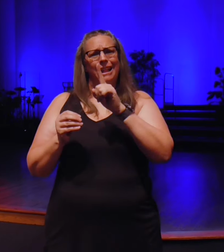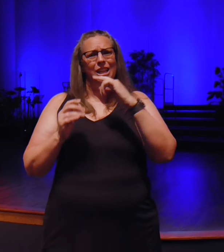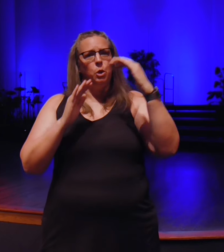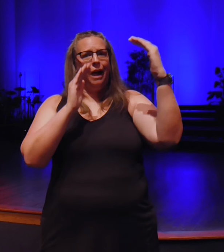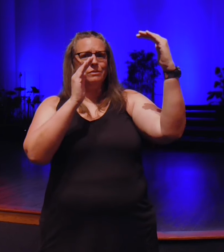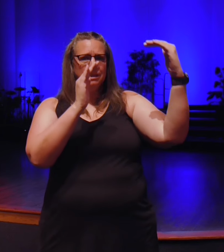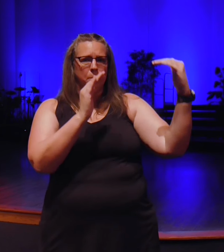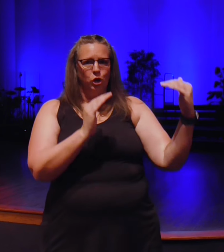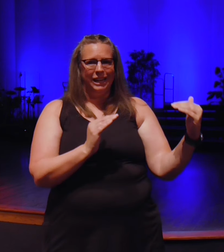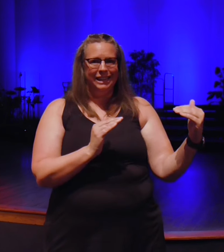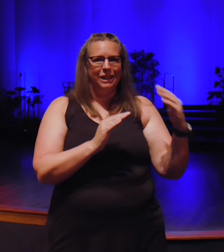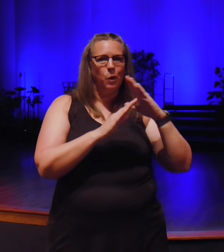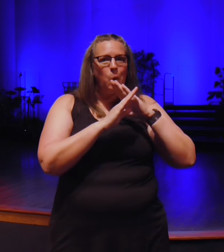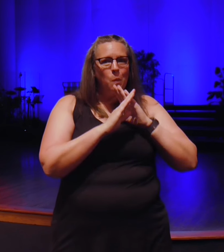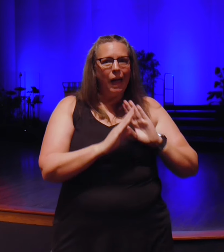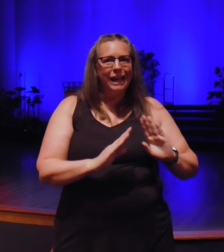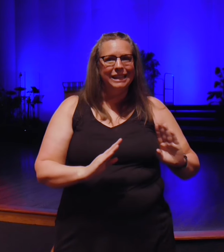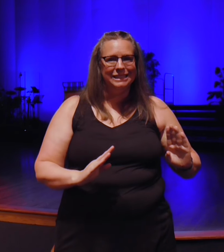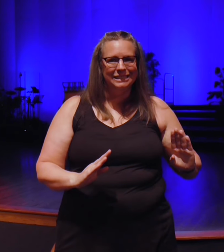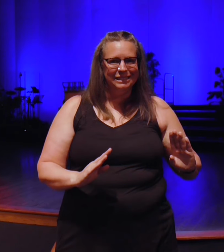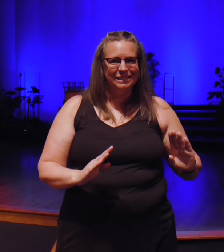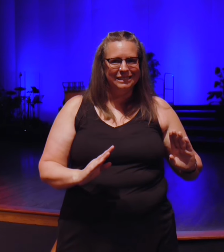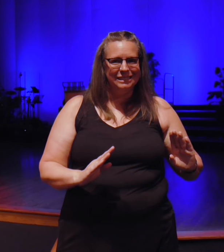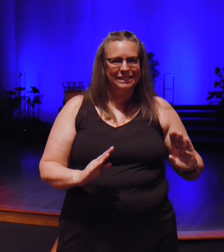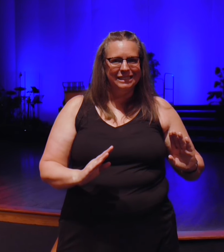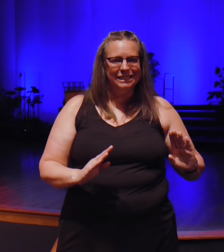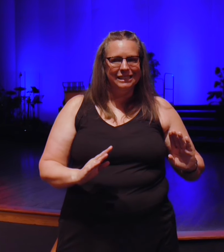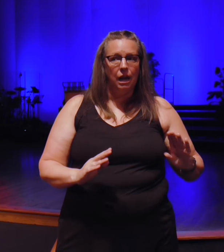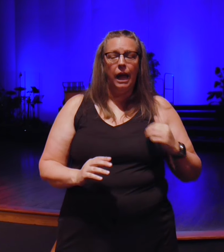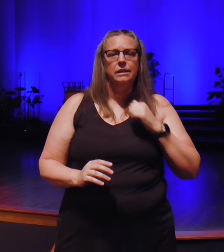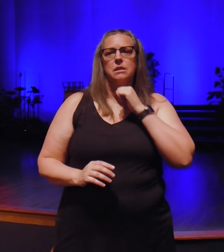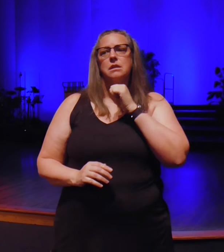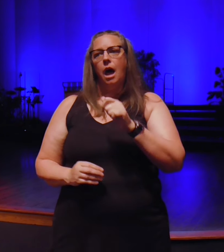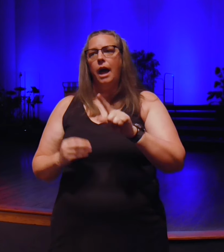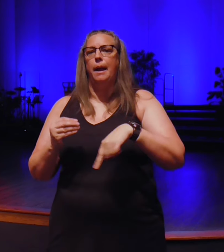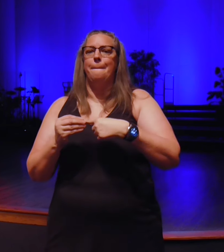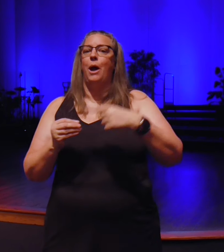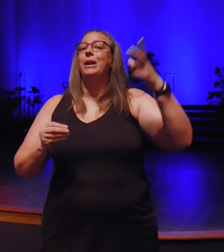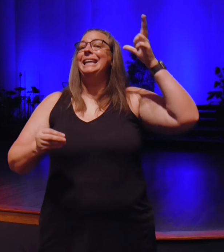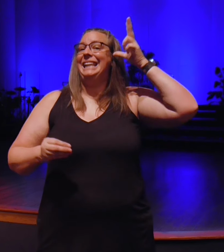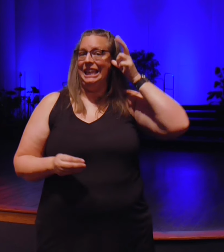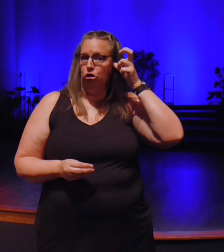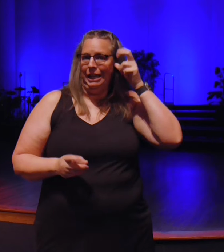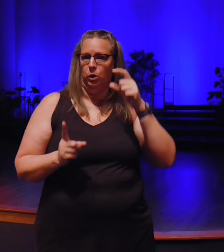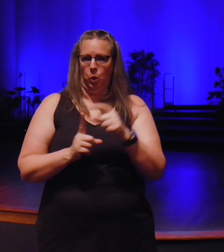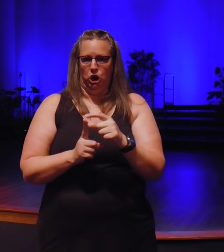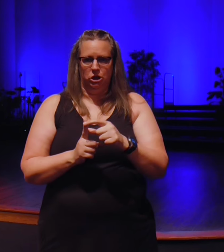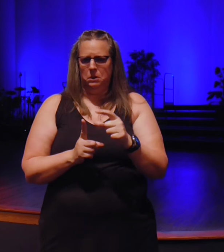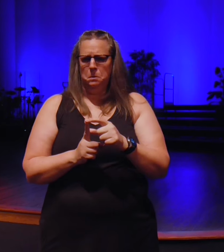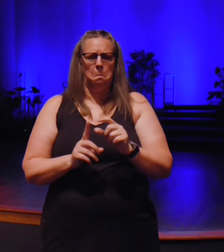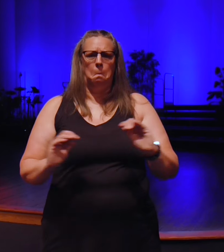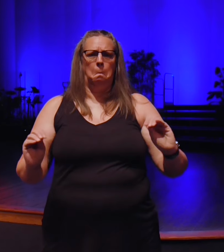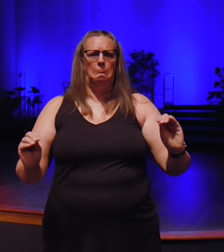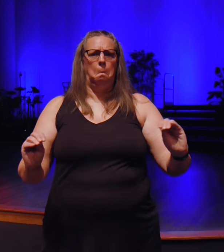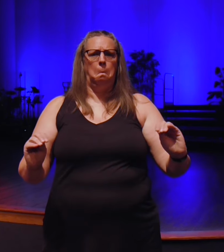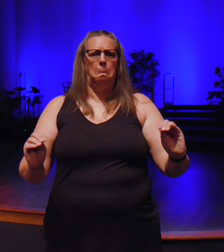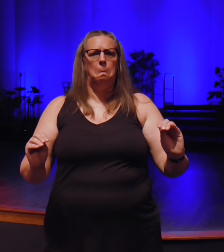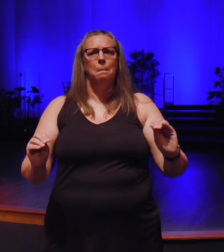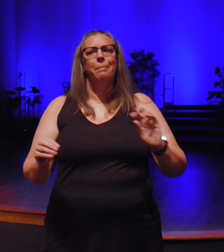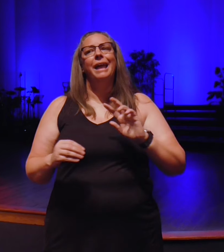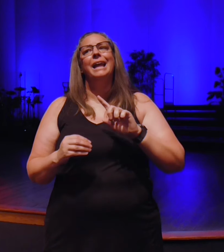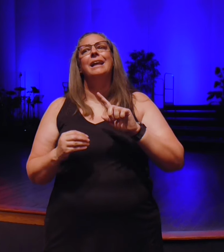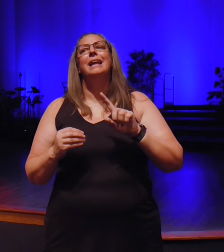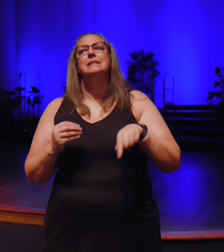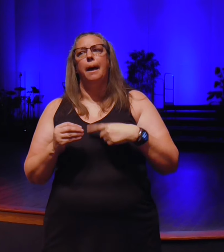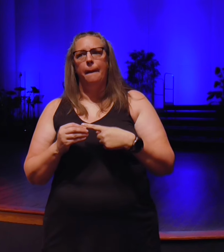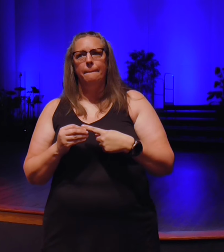Listening really isn't even about hearing what one another are saying. It's about